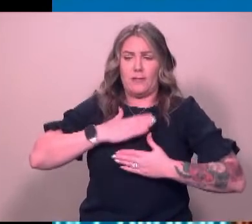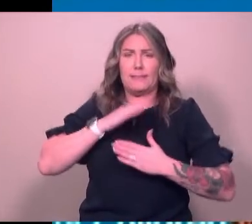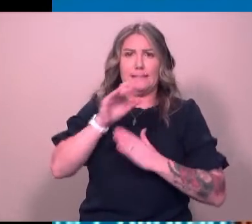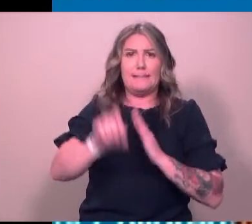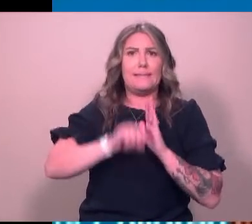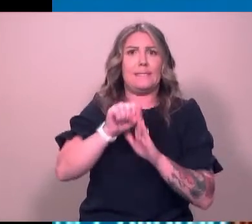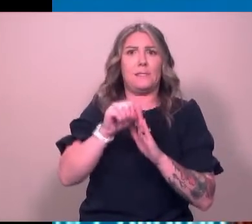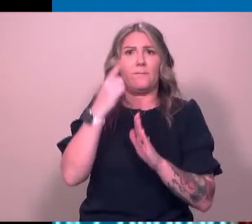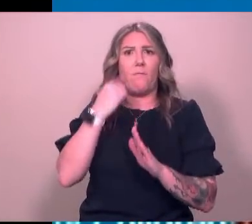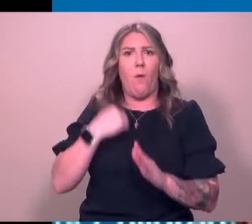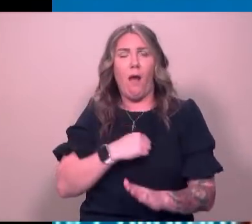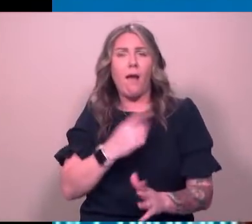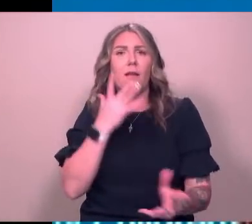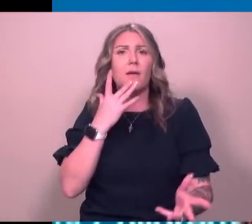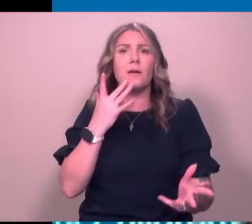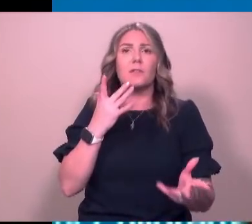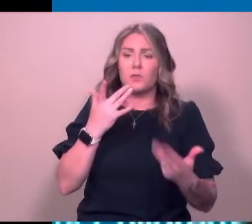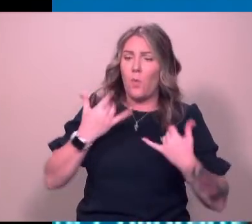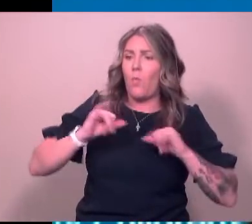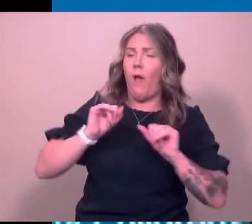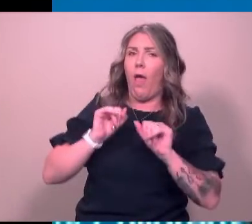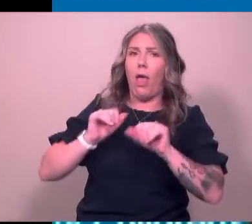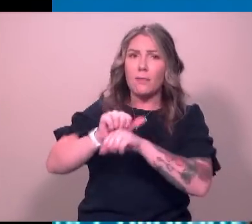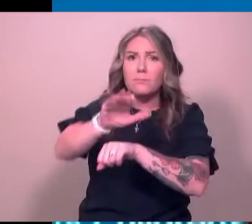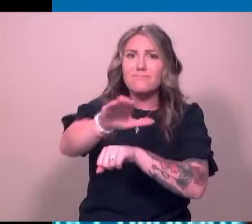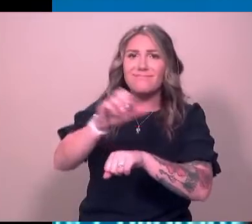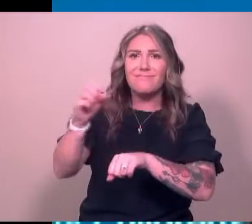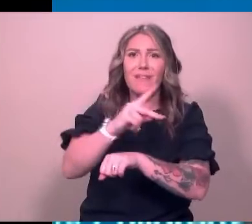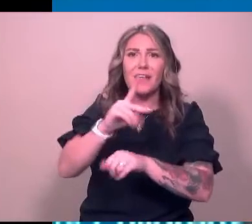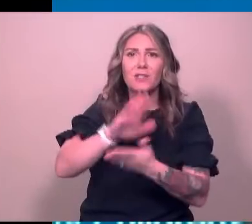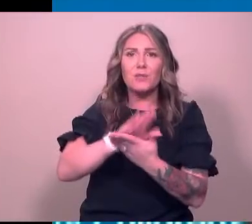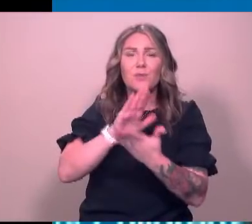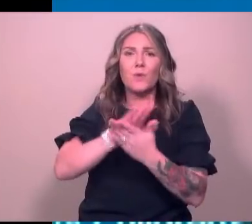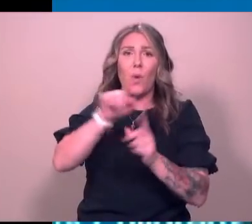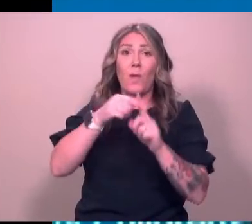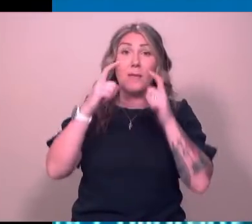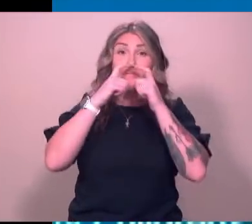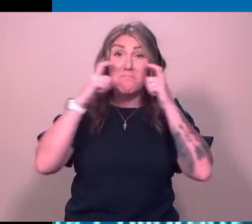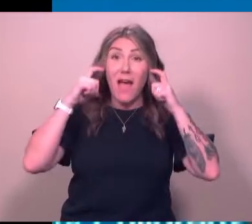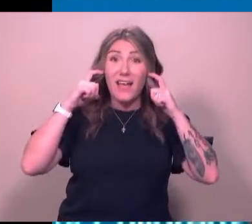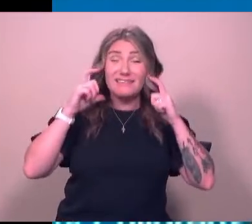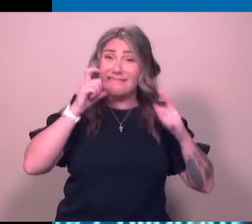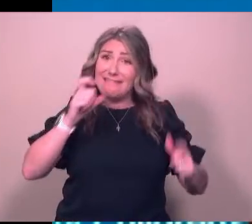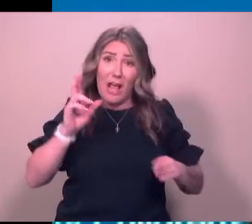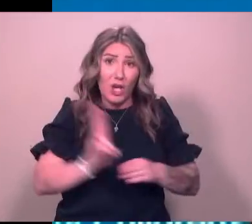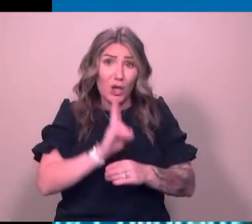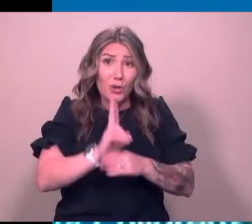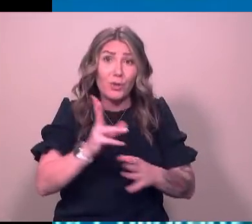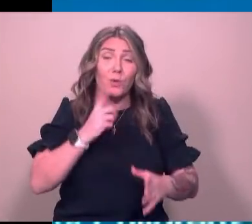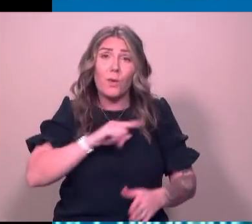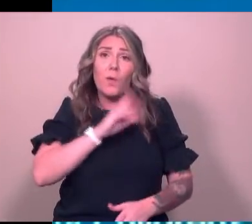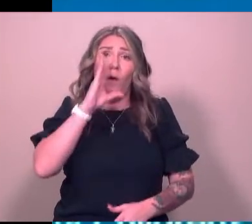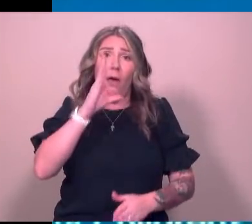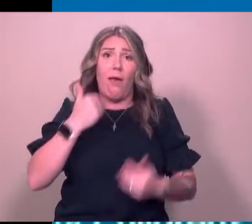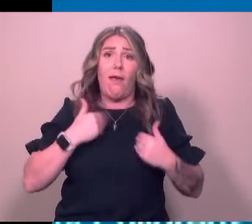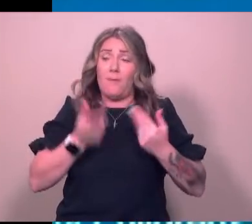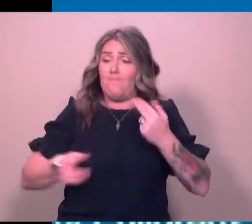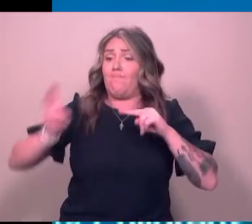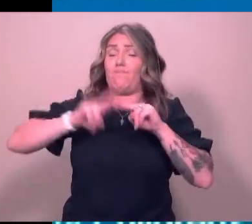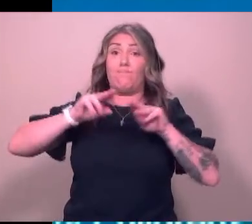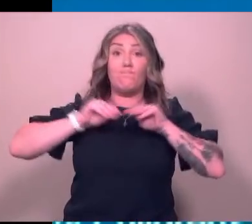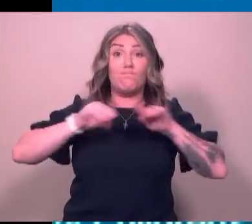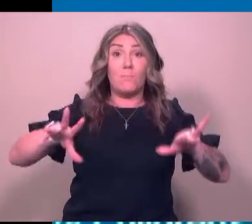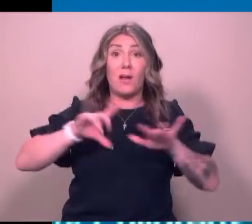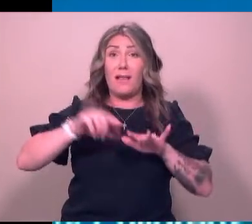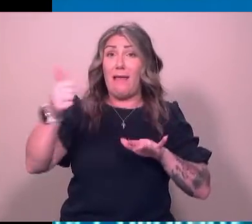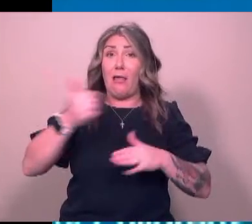season for us. So as we send these kids back to school, when masks are not on them, we will have an increase in spread in those